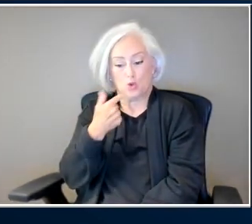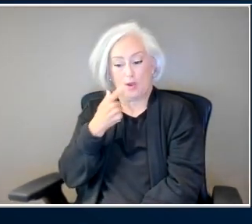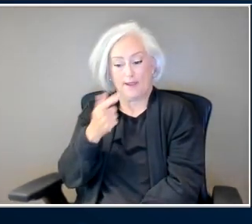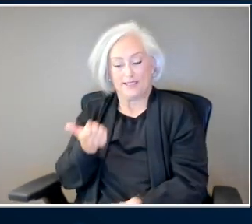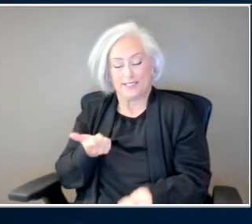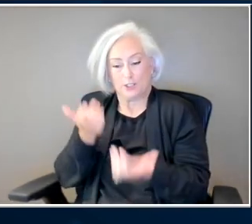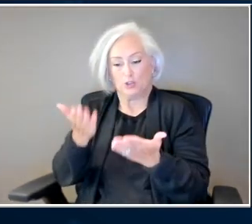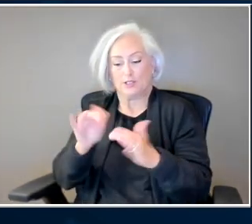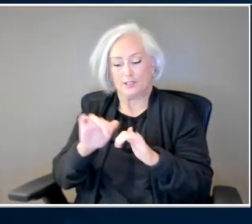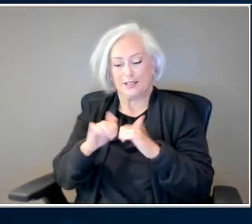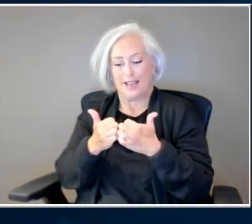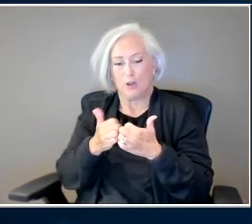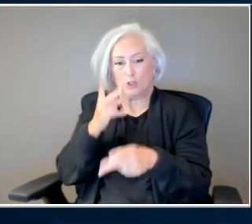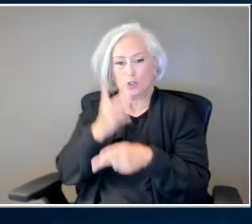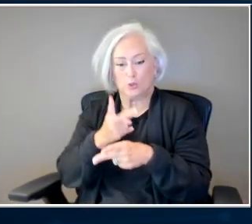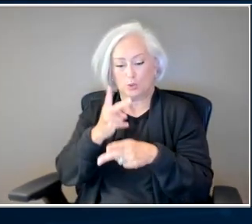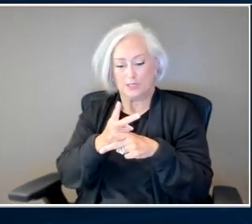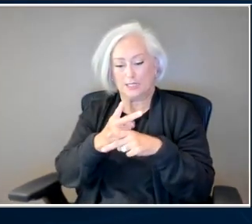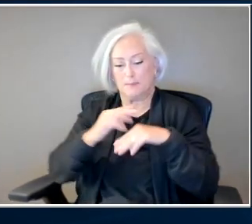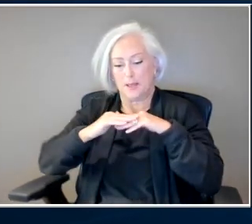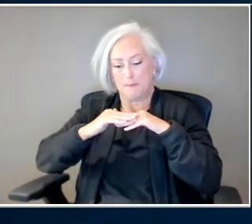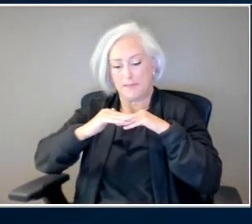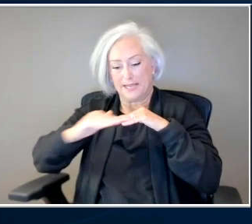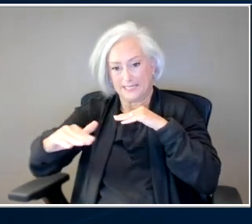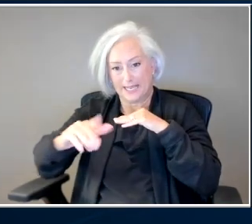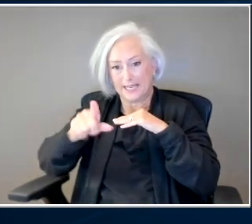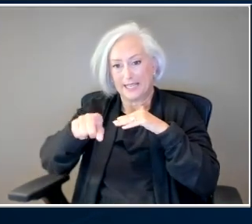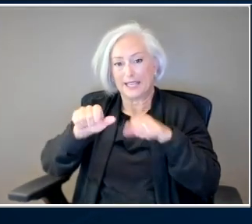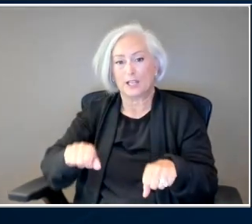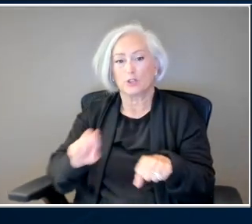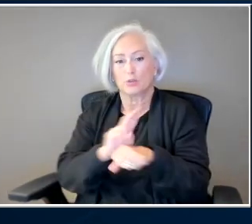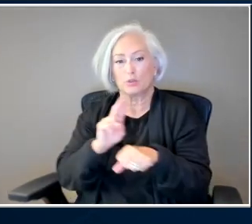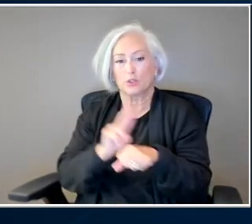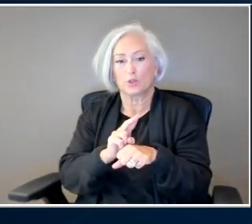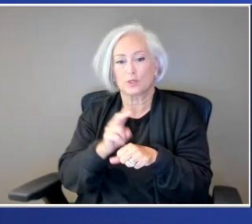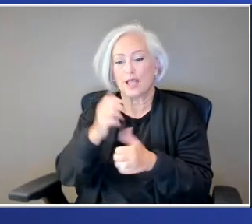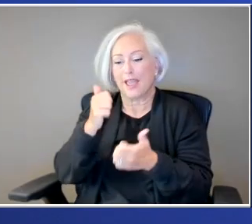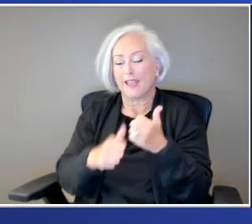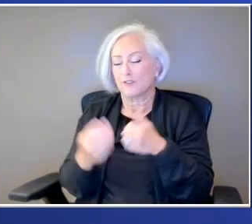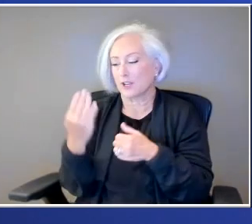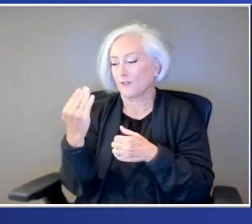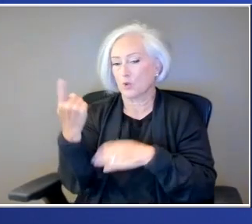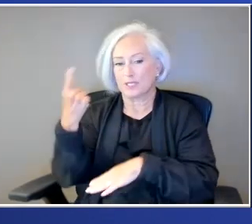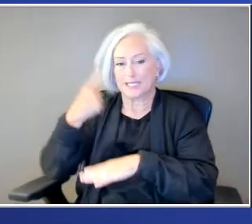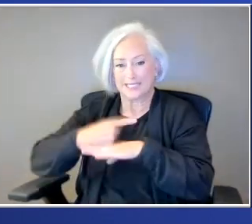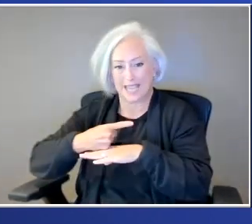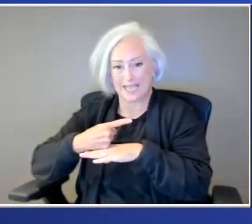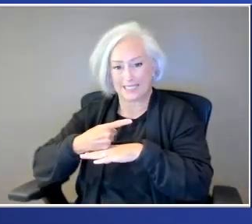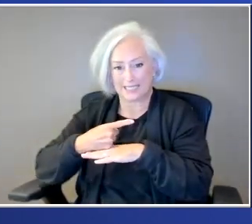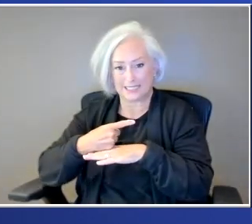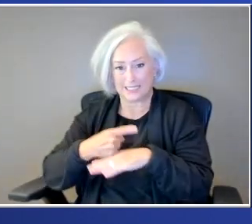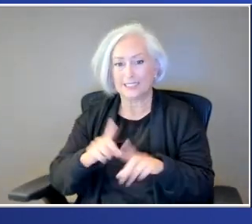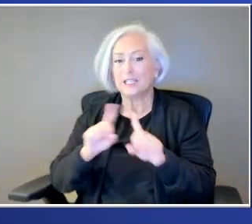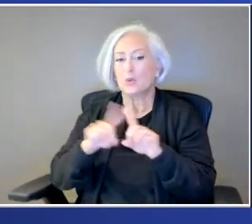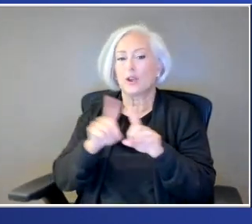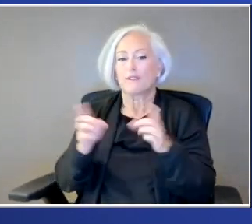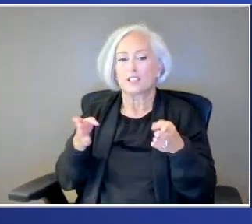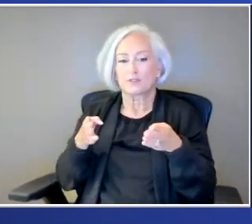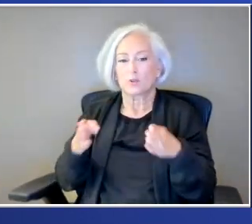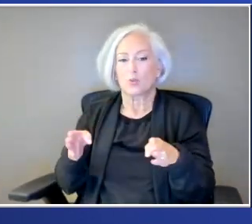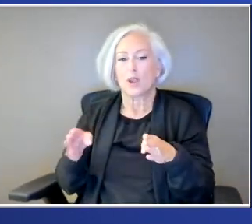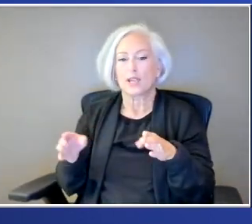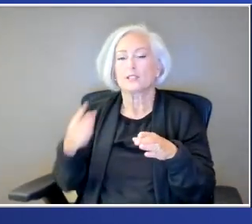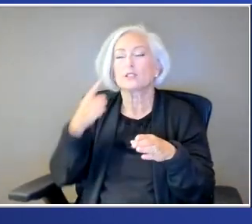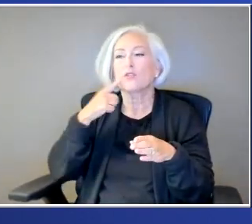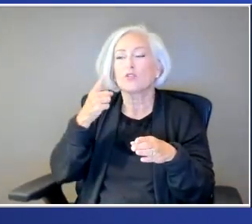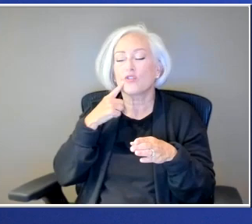Mounjaro or Zepbound? Can you go every 14 days? So there's different ways of getting to a maintenance dose. For some patients, I